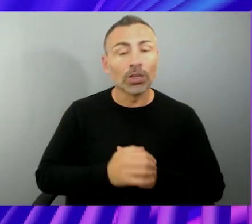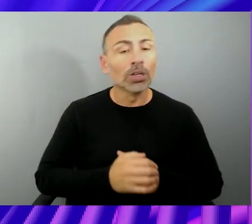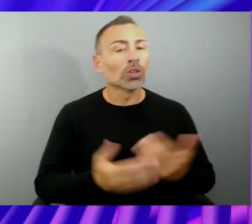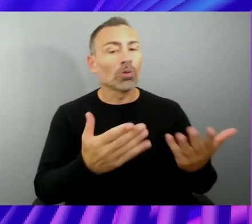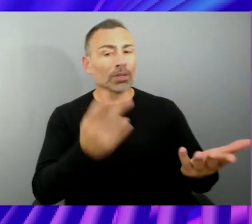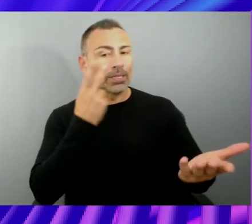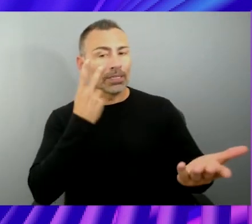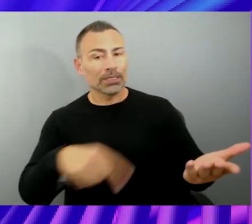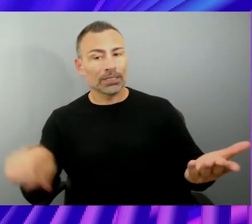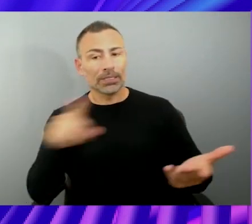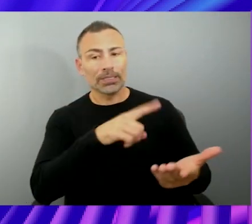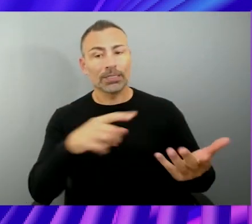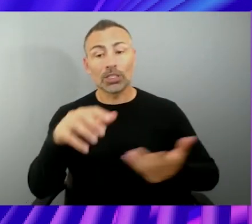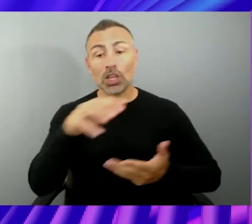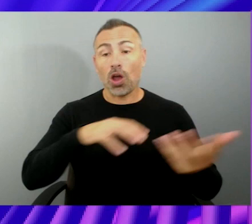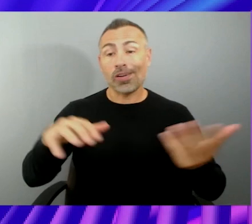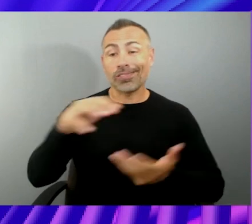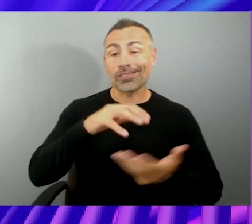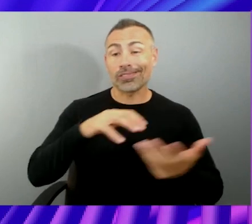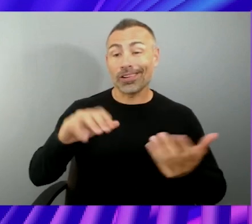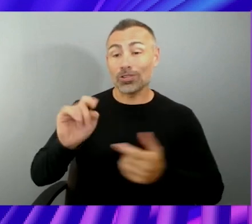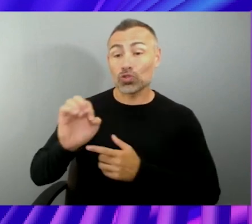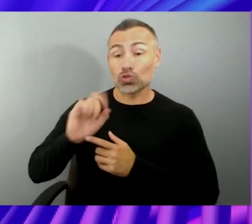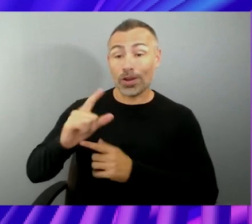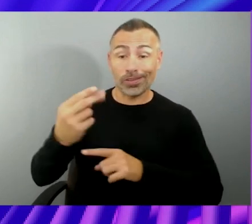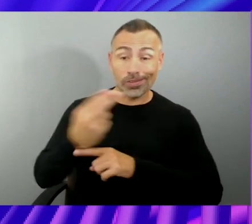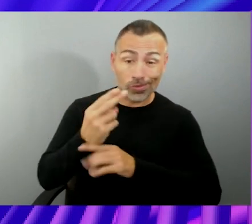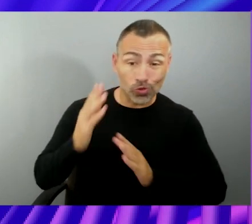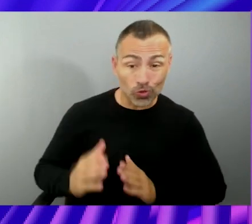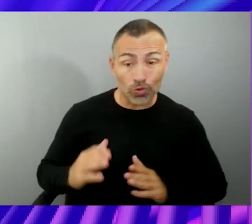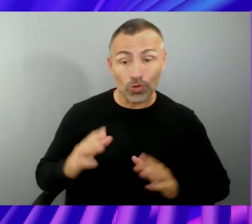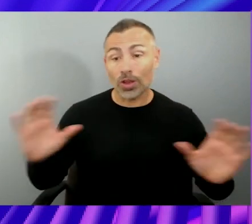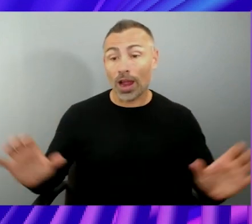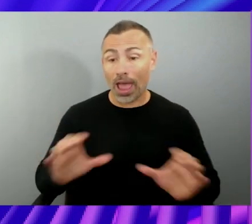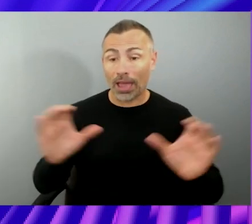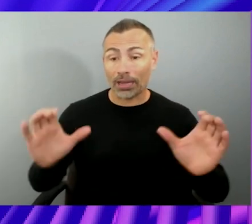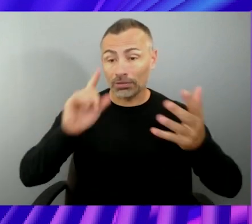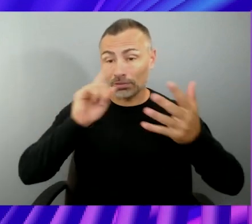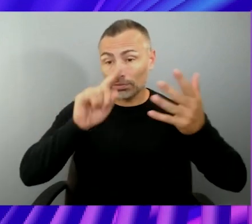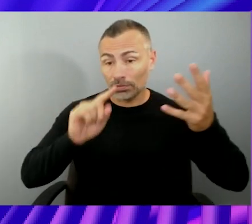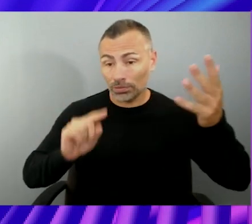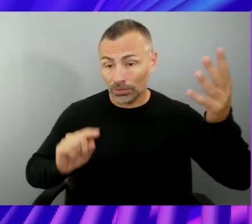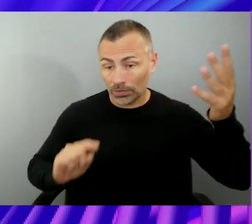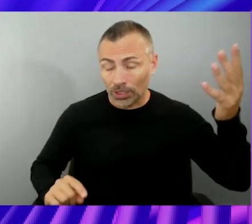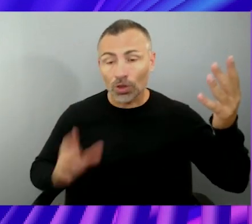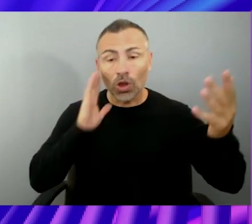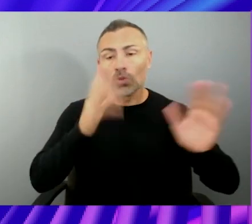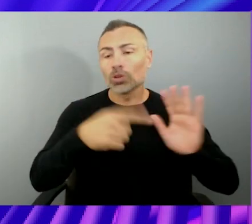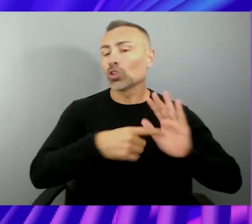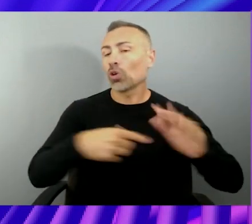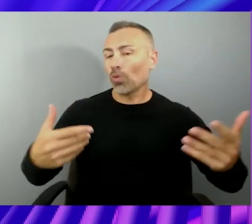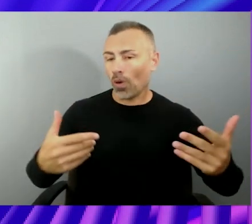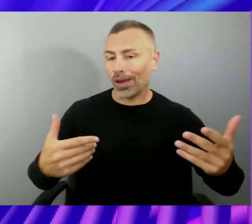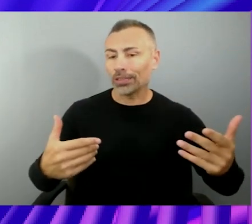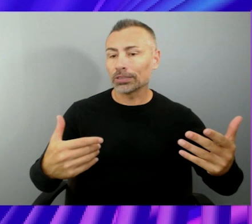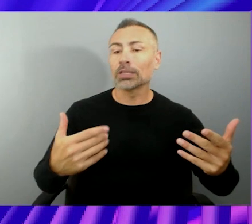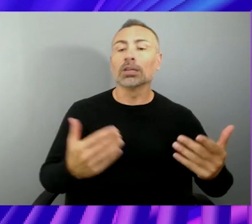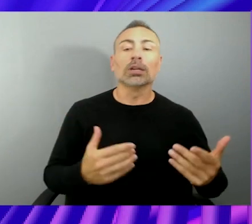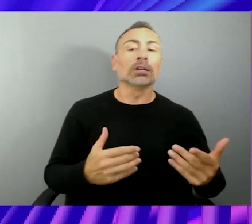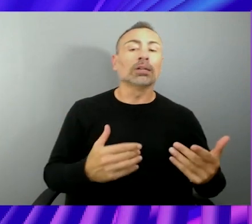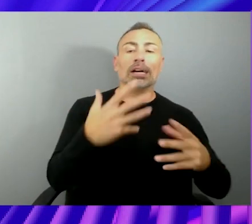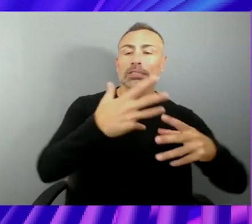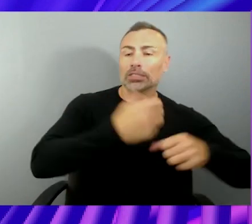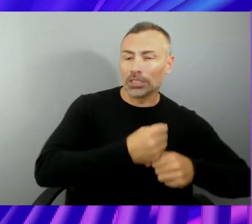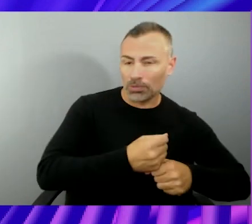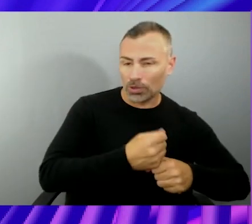And what this is going to show is user activity summary, including username. You can go in, I'm going to set the date